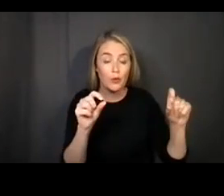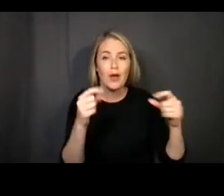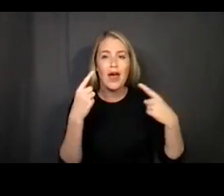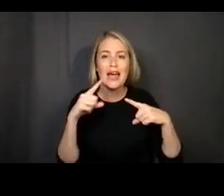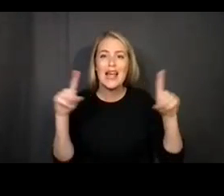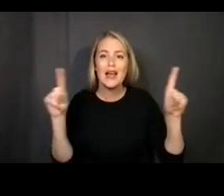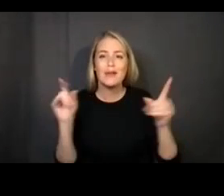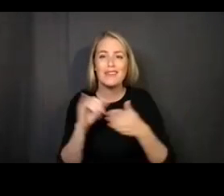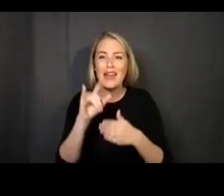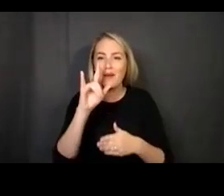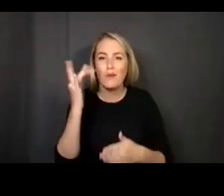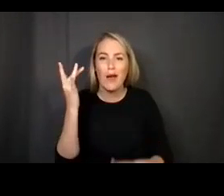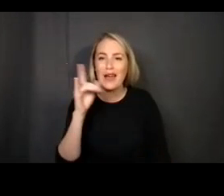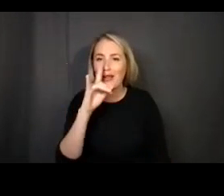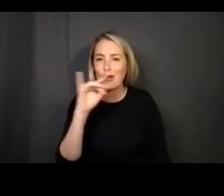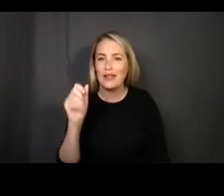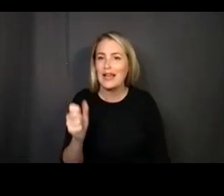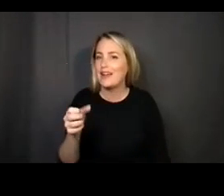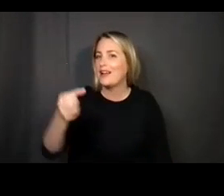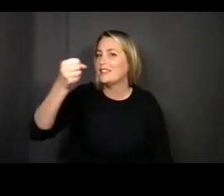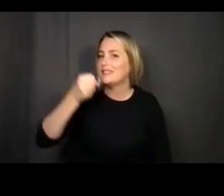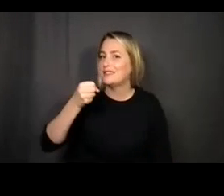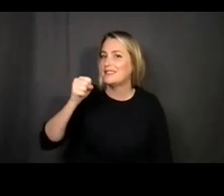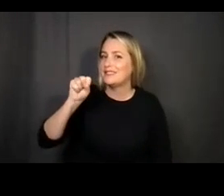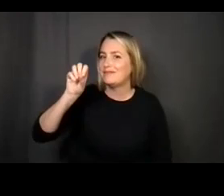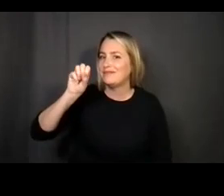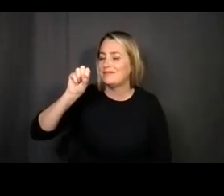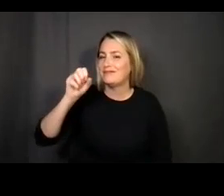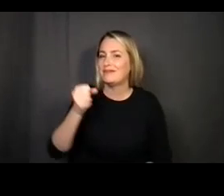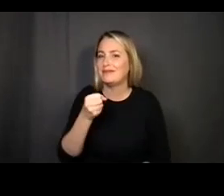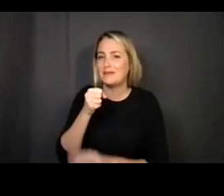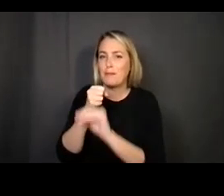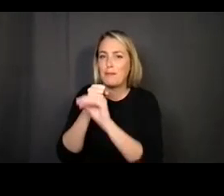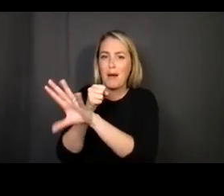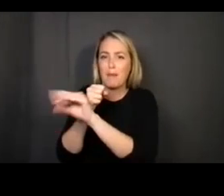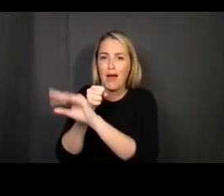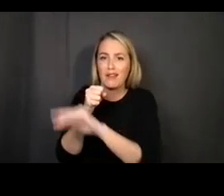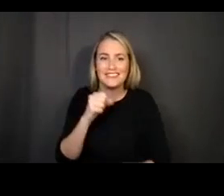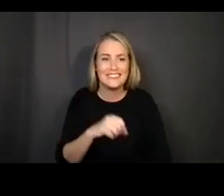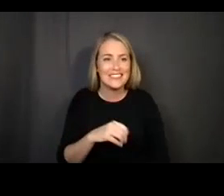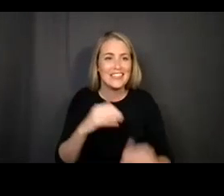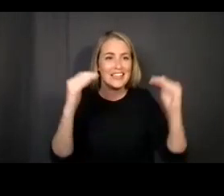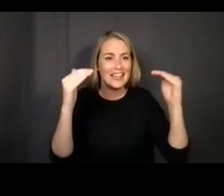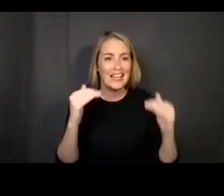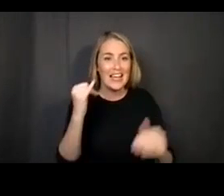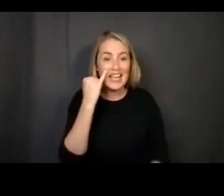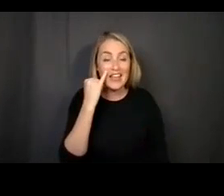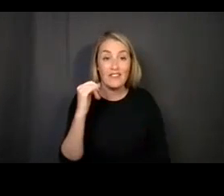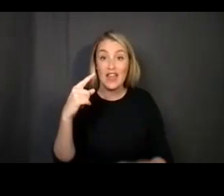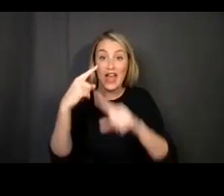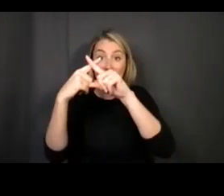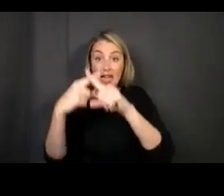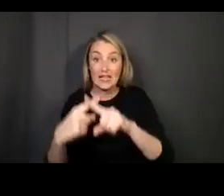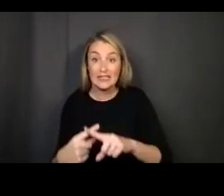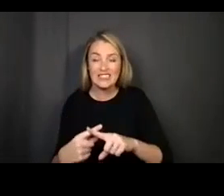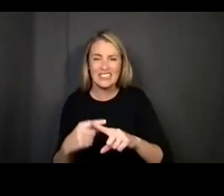you want to take off something on the to-do list, simply click the little X next to it and it will delete off of that if